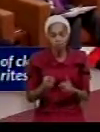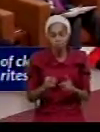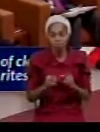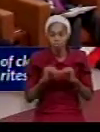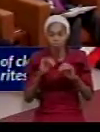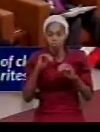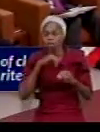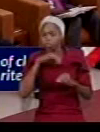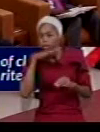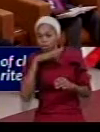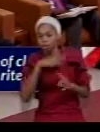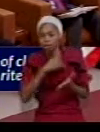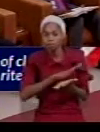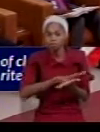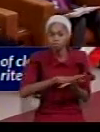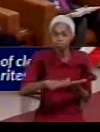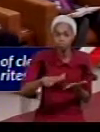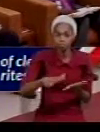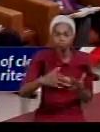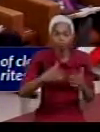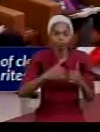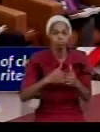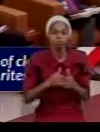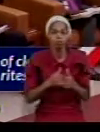Quickly. Yes, my sister.